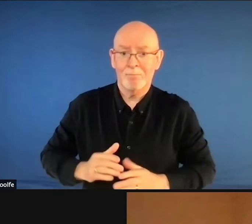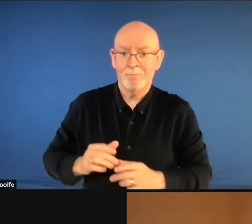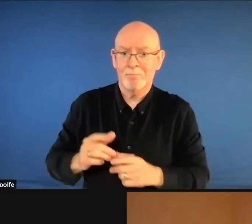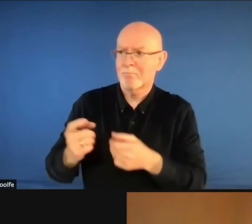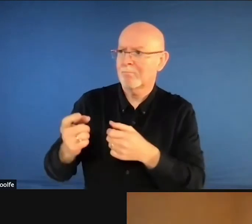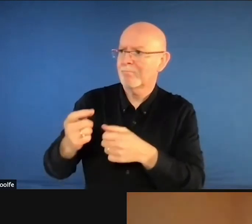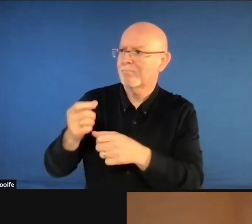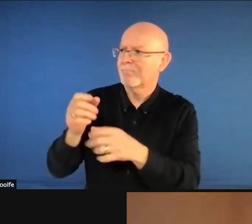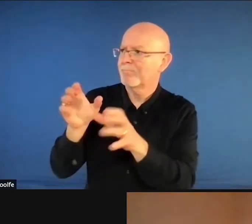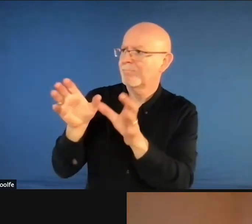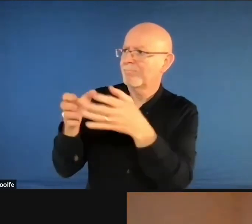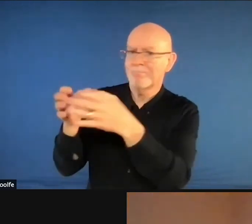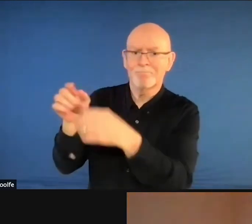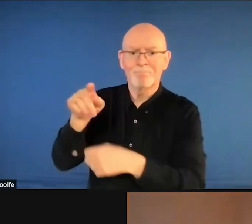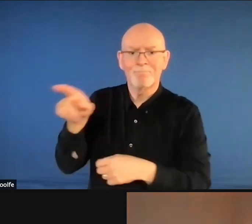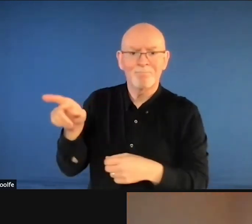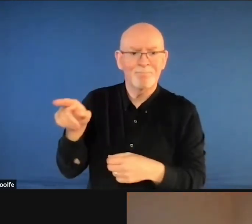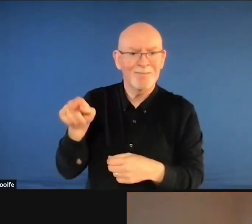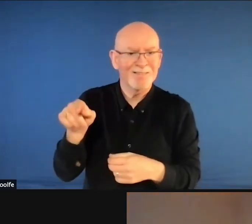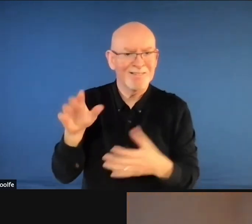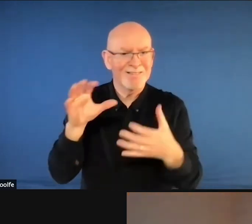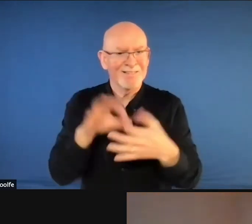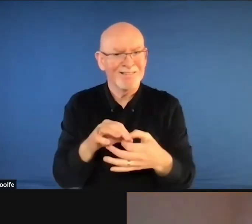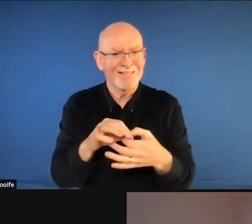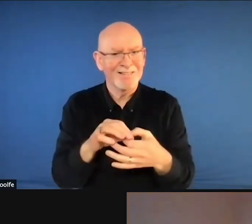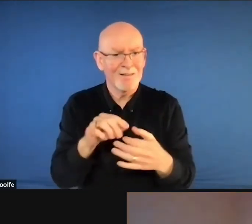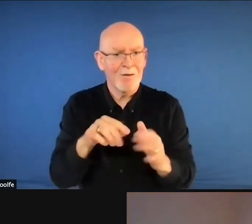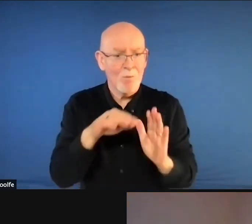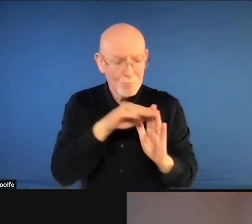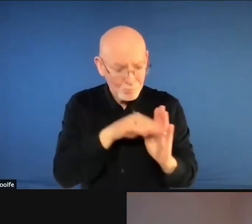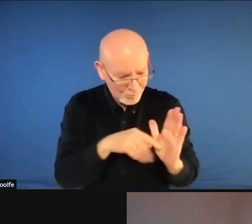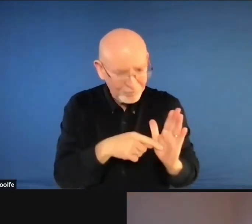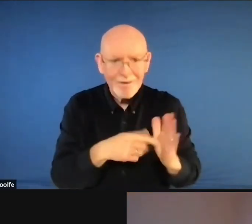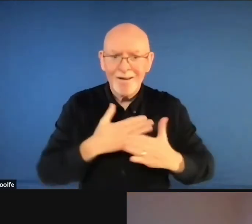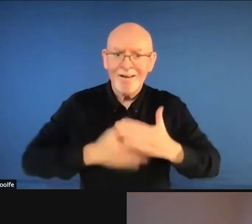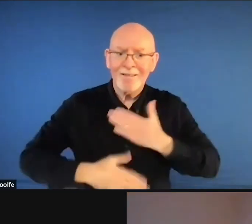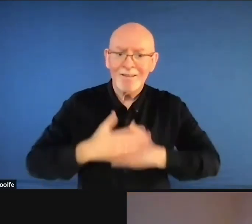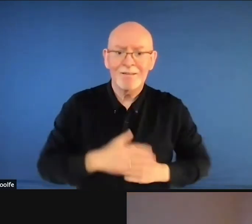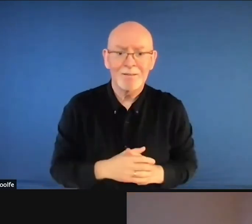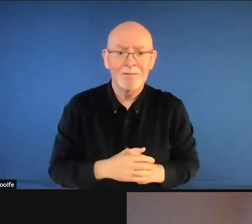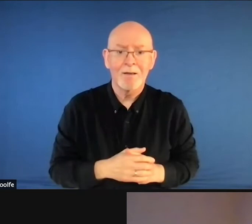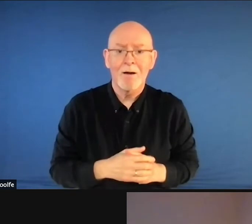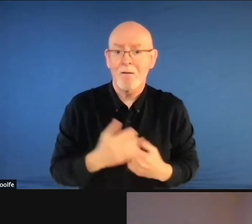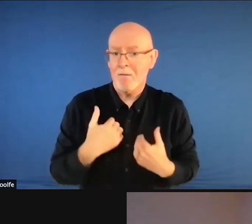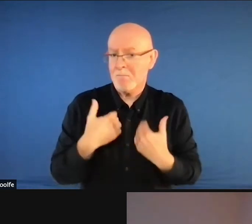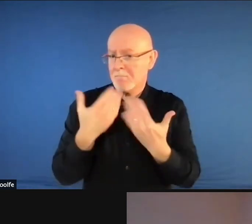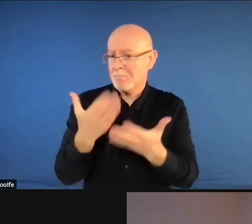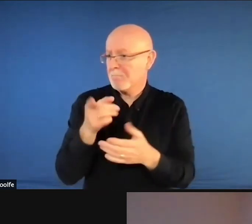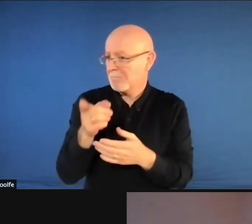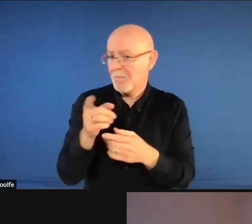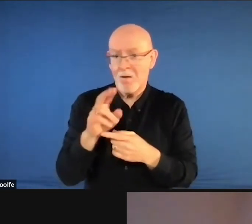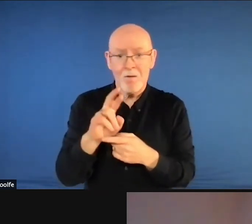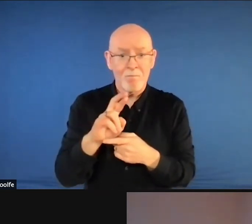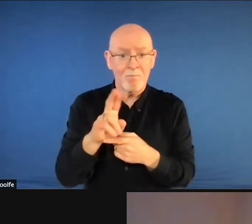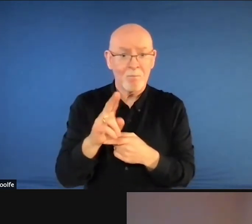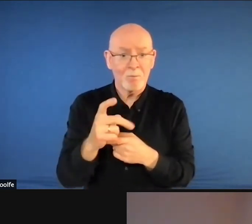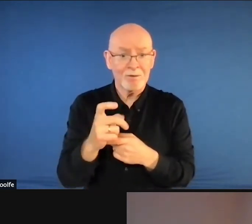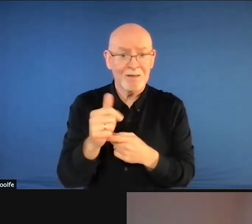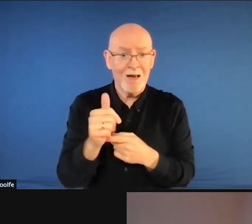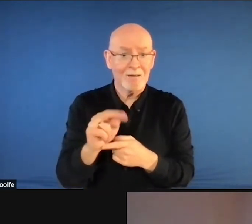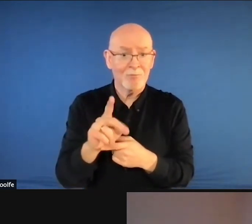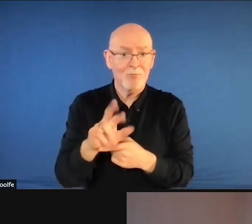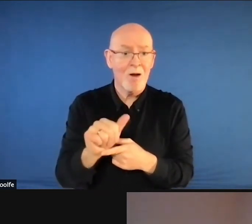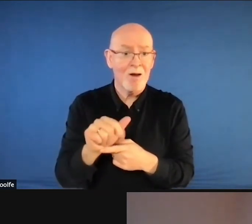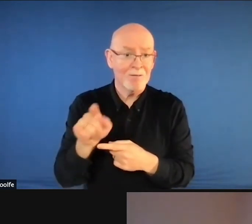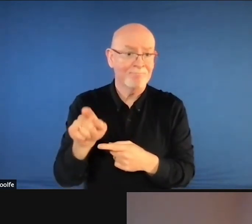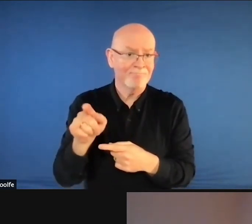quote, gatekeeper role in the IASFM Code of Ethics, acting as an interface or facilitator when researchers are